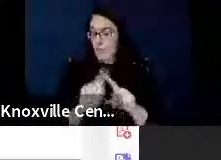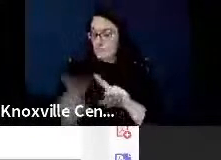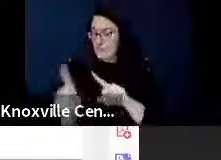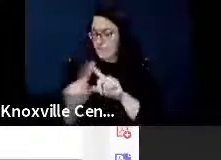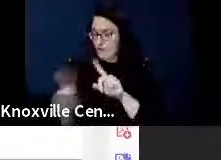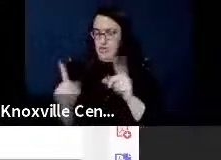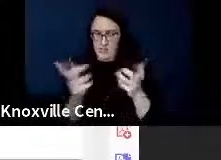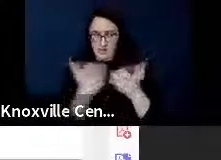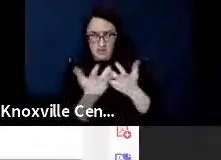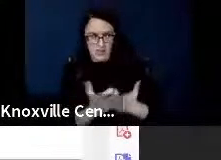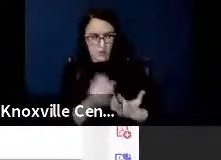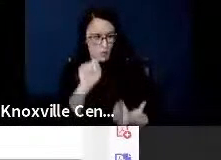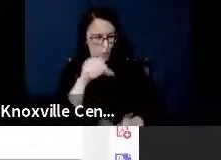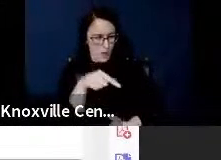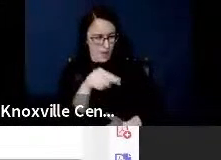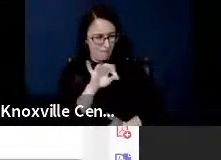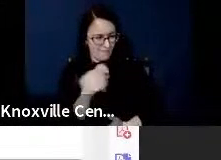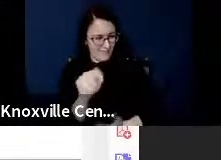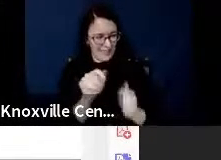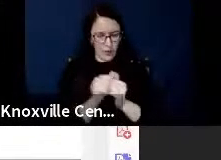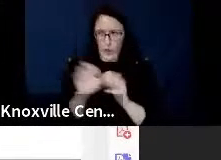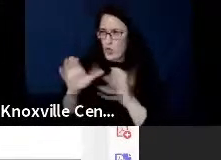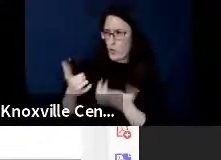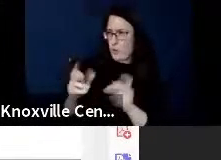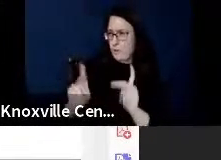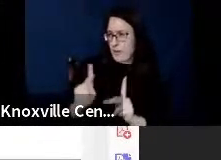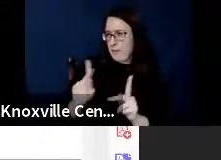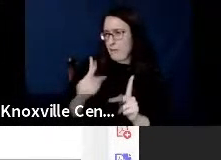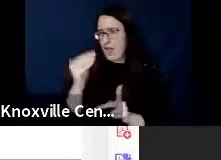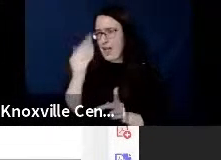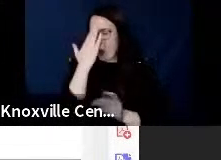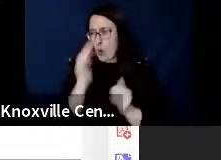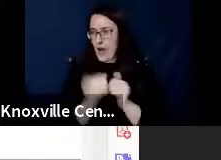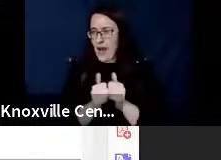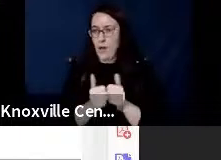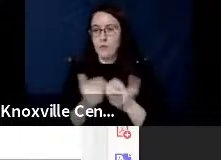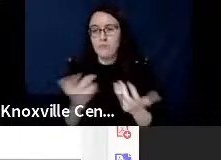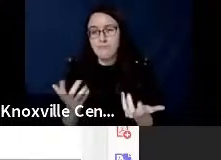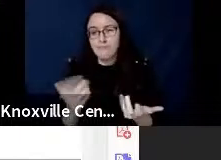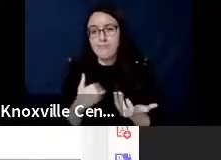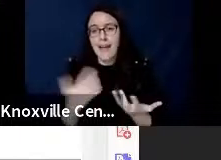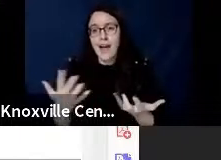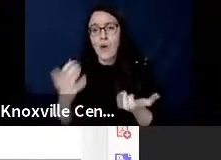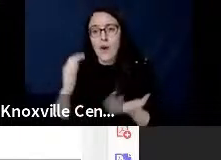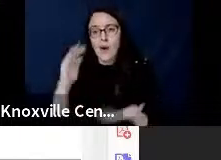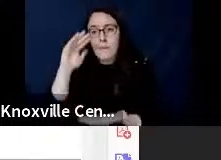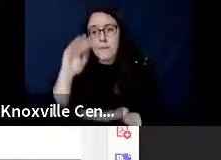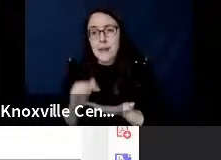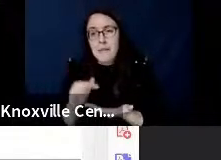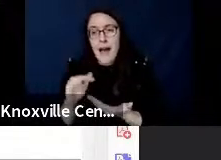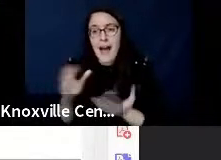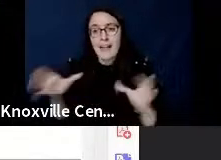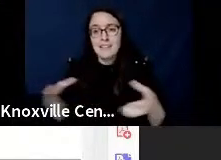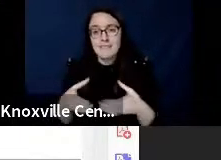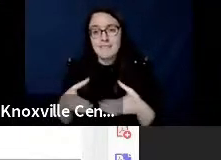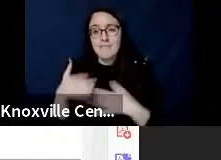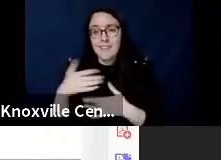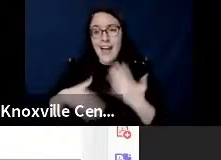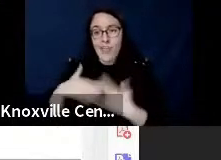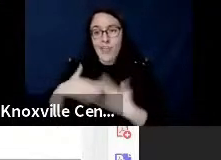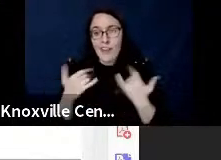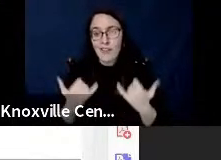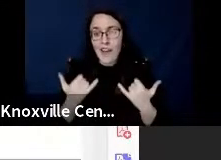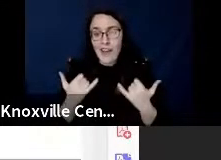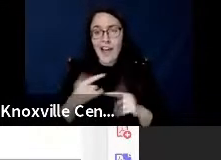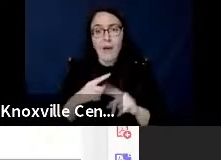square footage with groups of people and knowing how to do it. I really want to minimize people gathering right now, but I'm